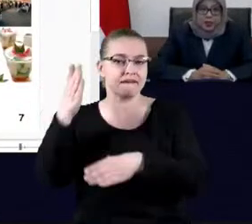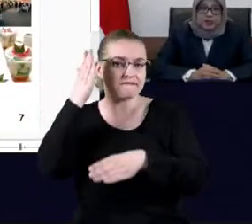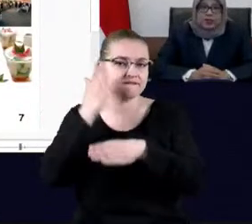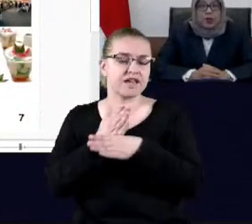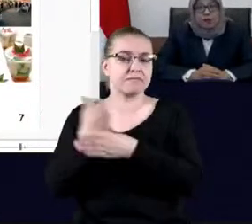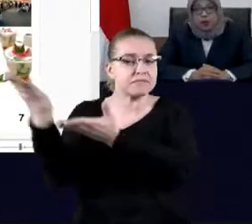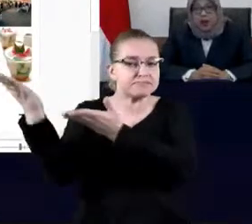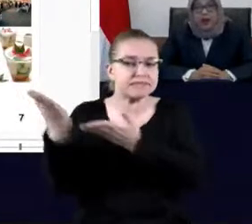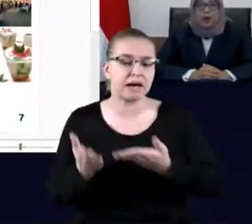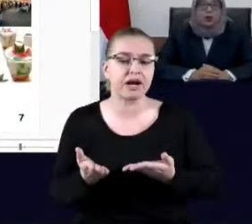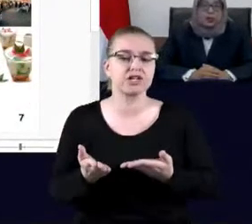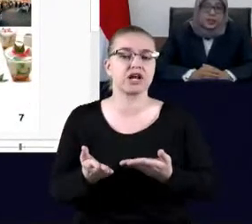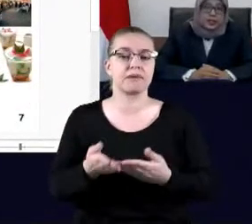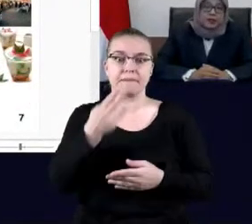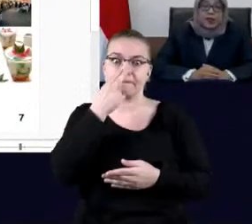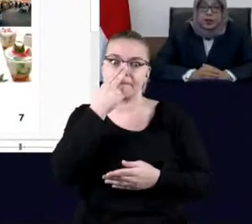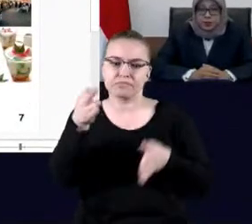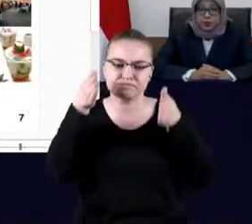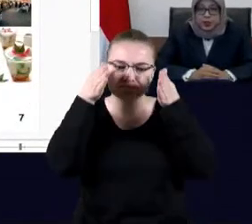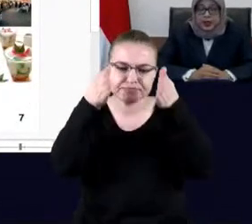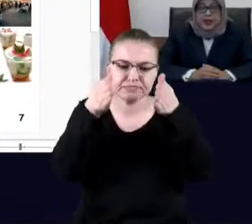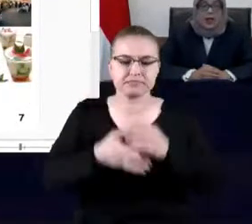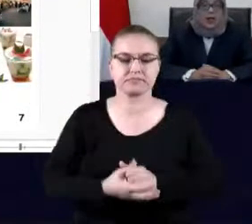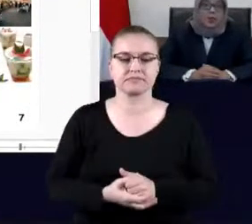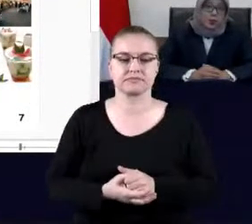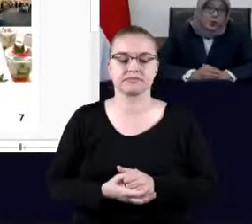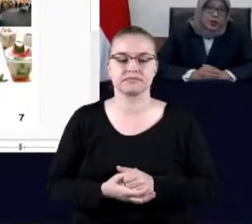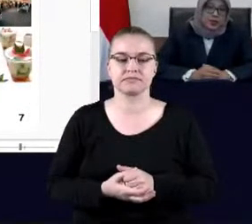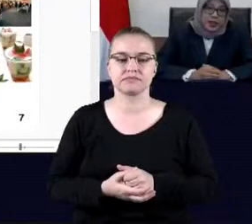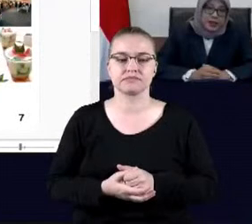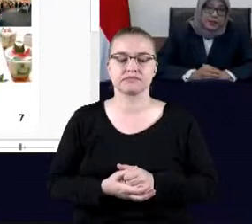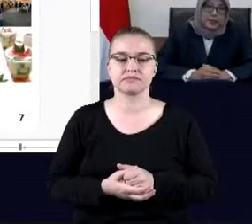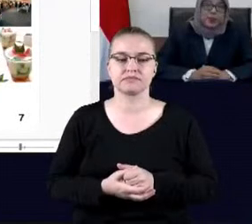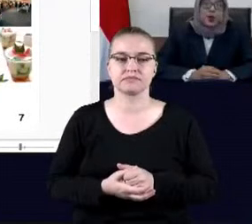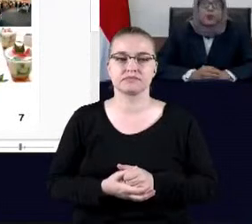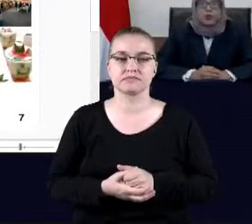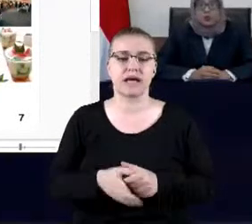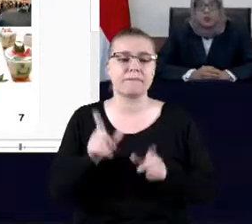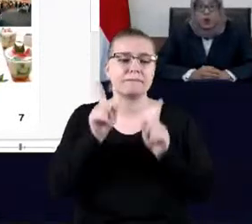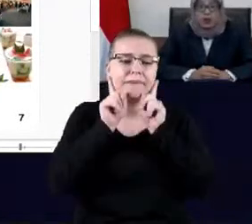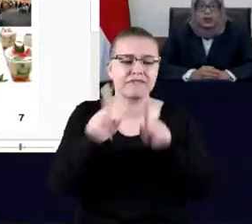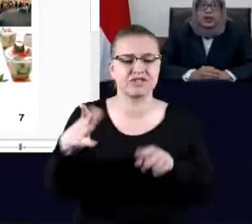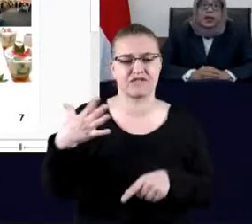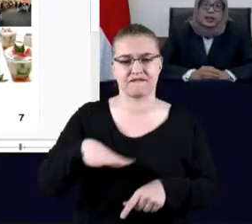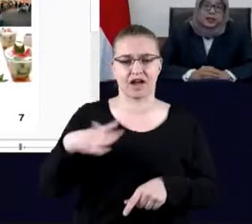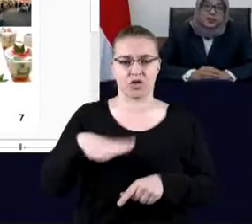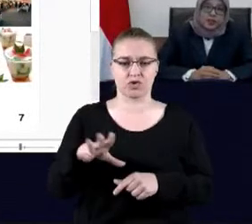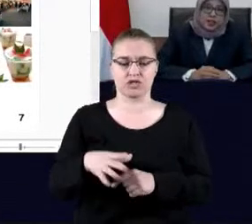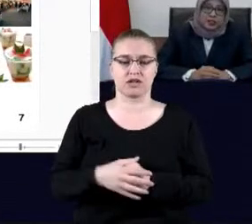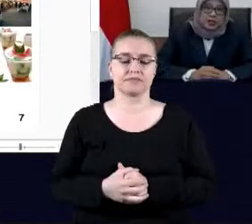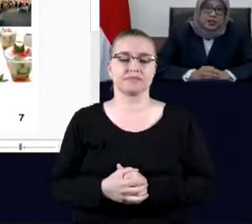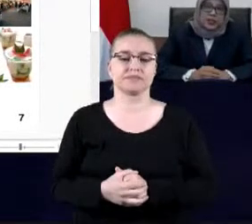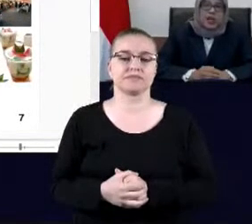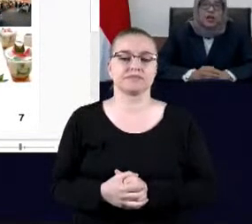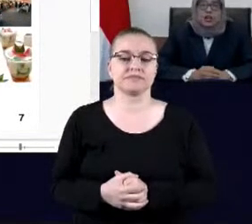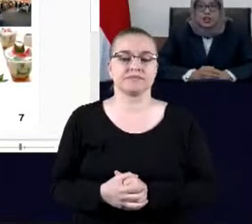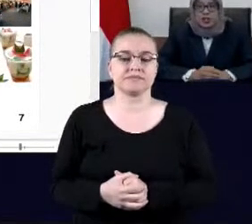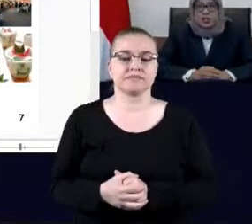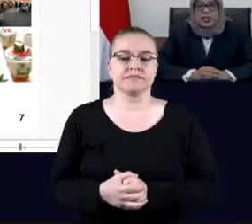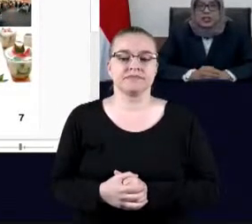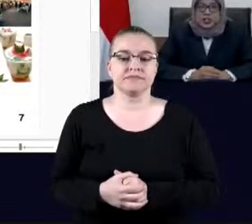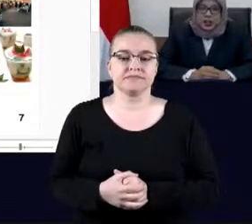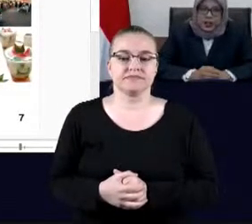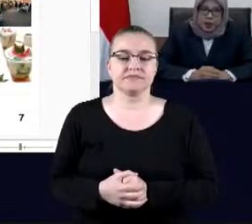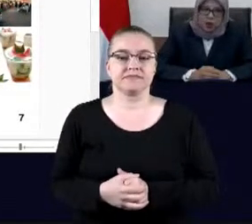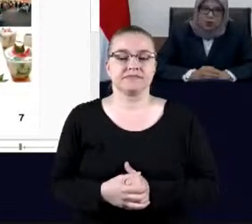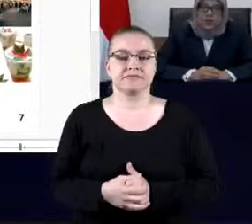on diverse, novel, and authentic values. To this end, we support the creative industry,